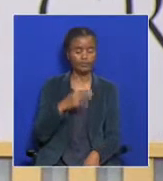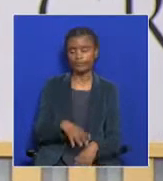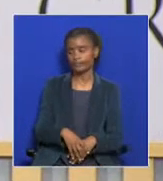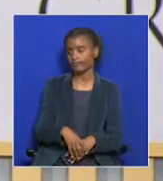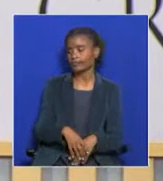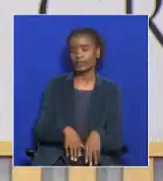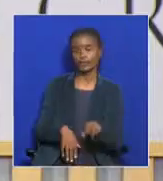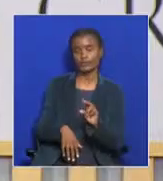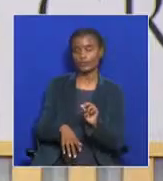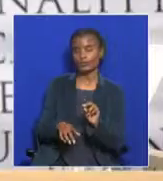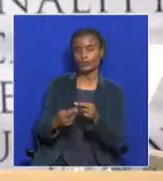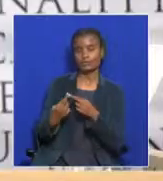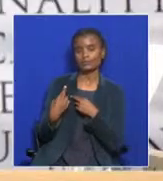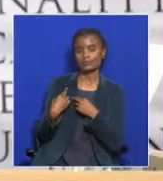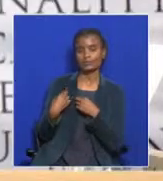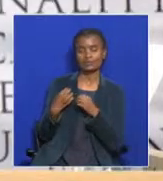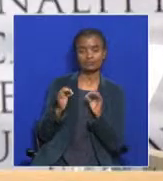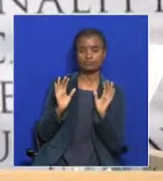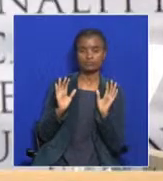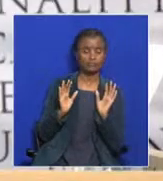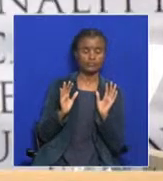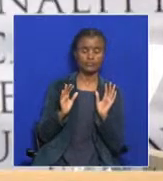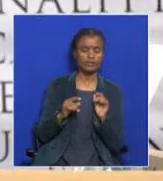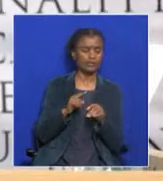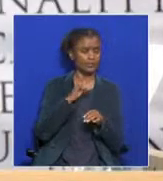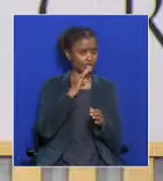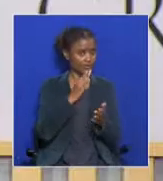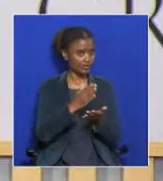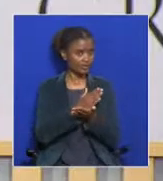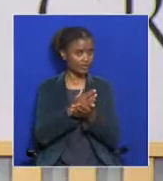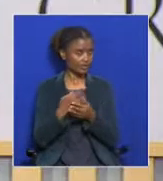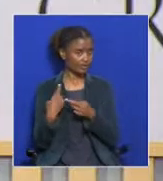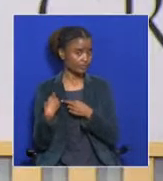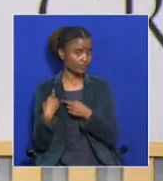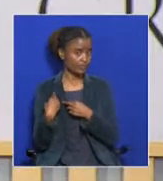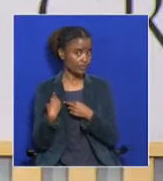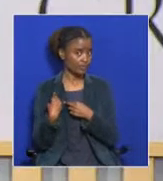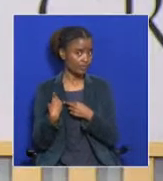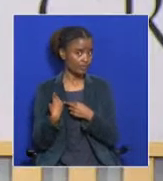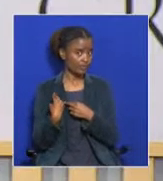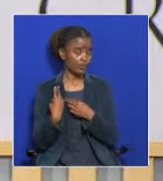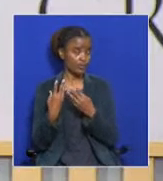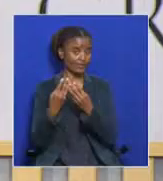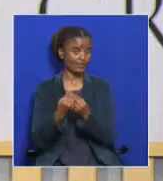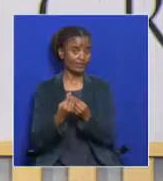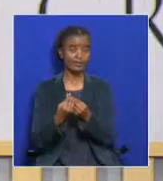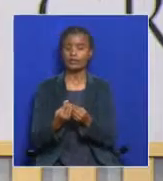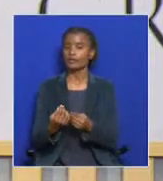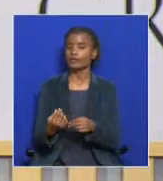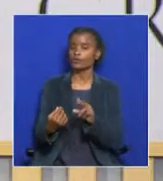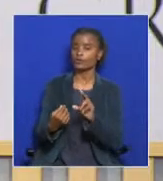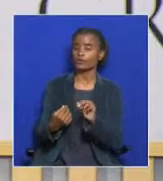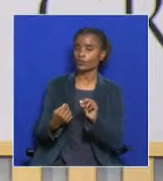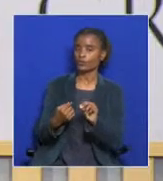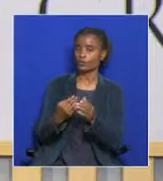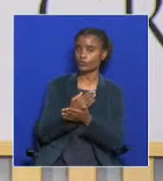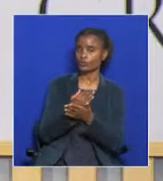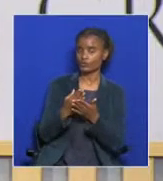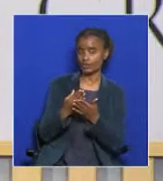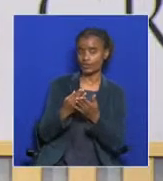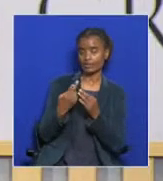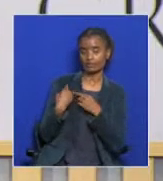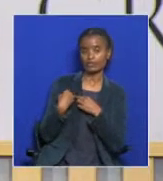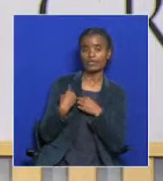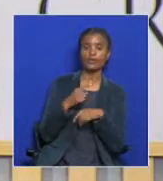Commissioner. You shared responsibility with him. Where do we land? No, I won't share the responsibility, Okay. Commissioner. It was an instruction from him that I deemed